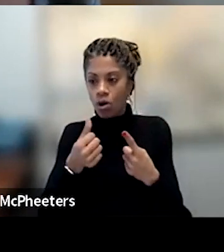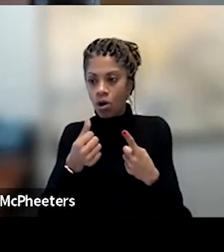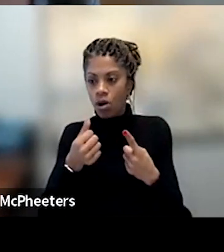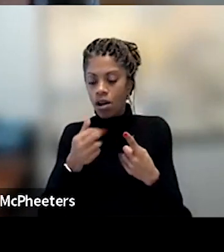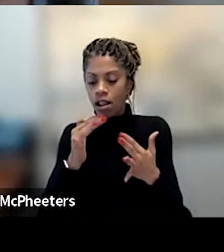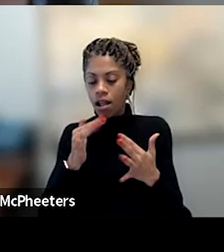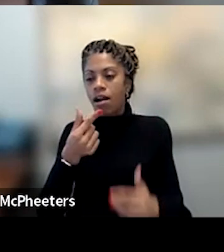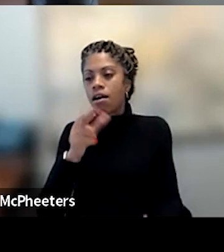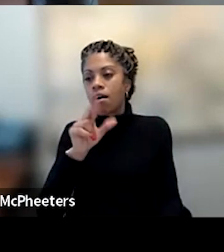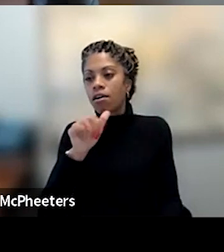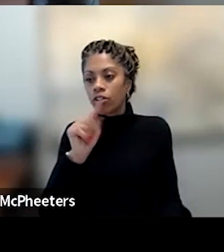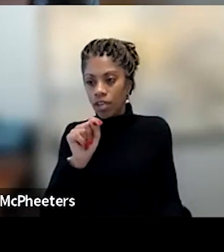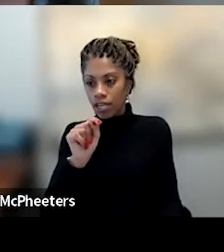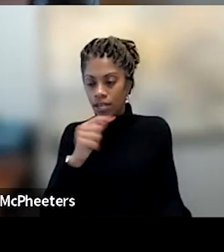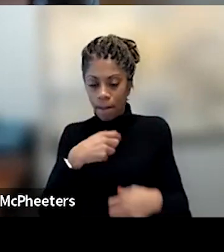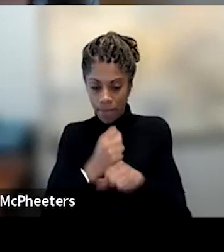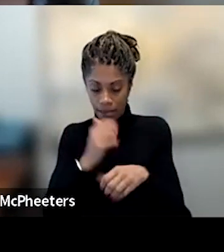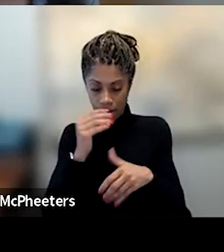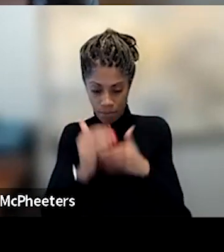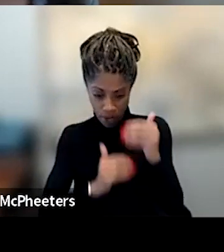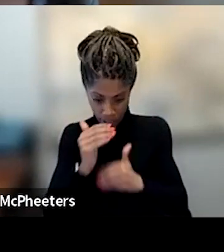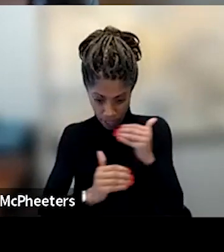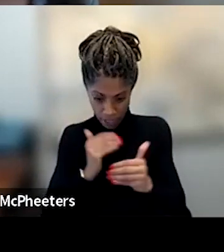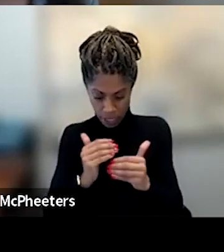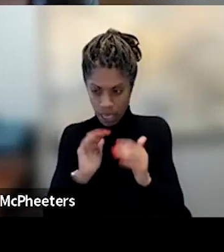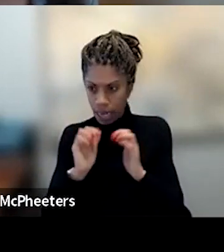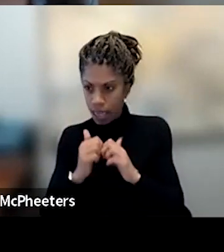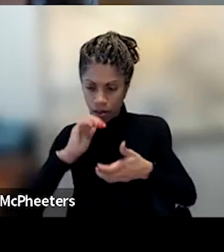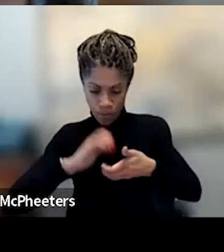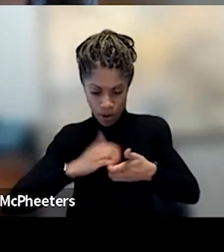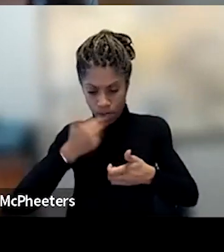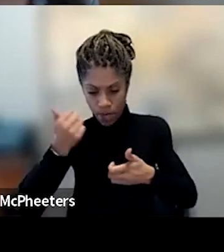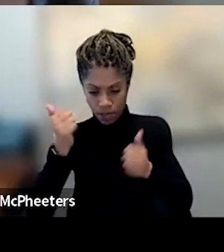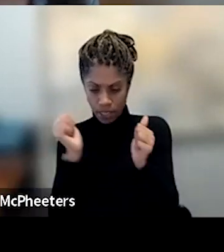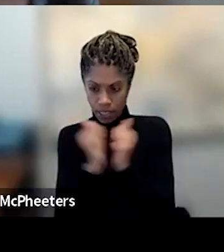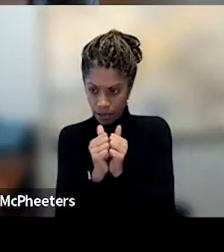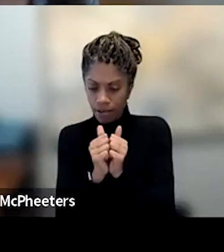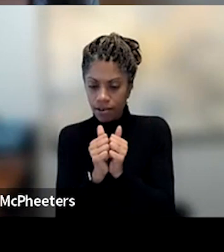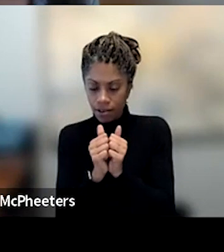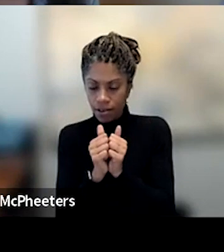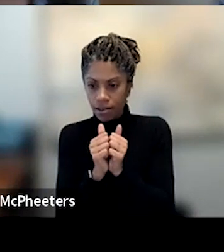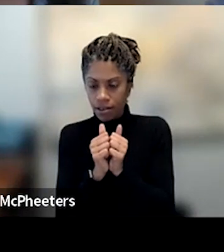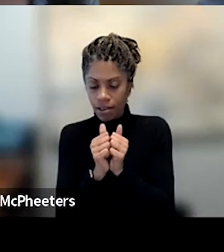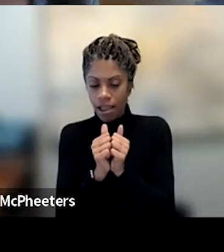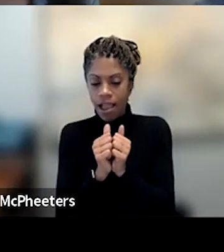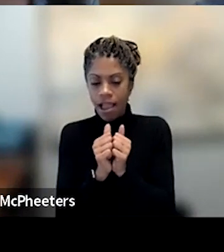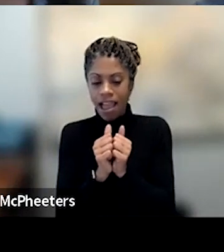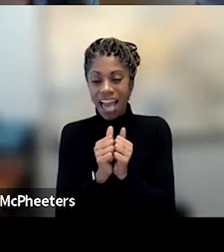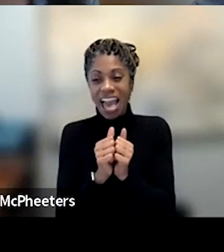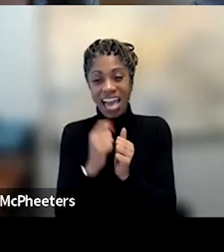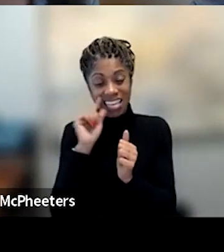making process together. So that's one way I do think you can keep it going within the culture.